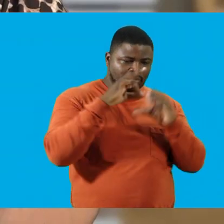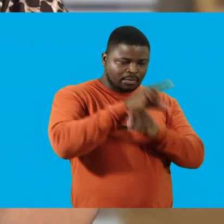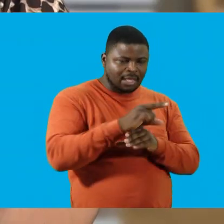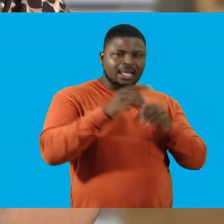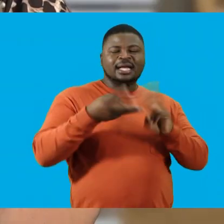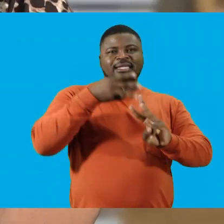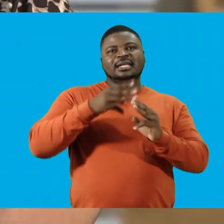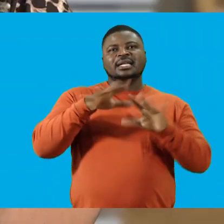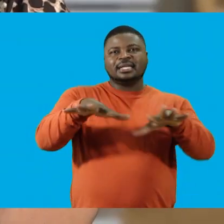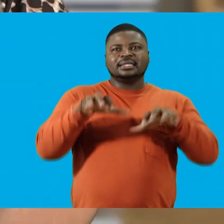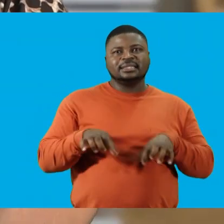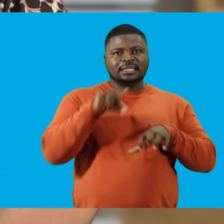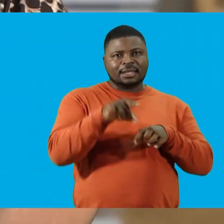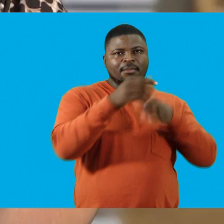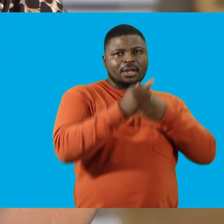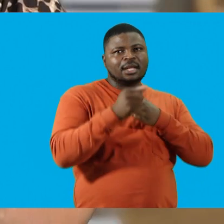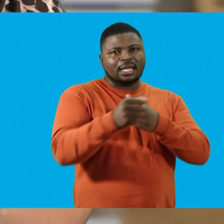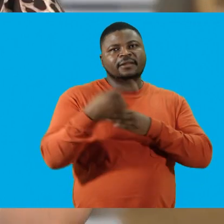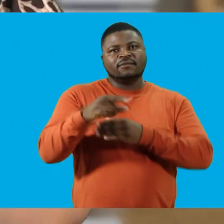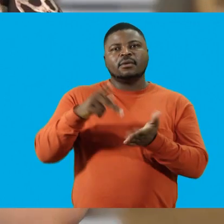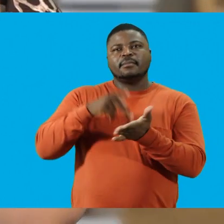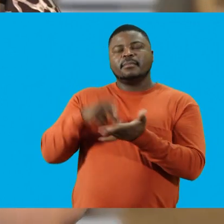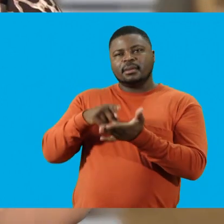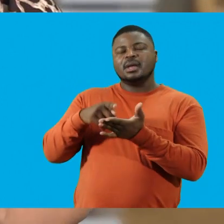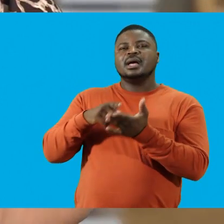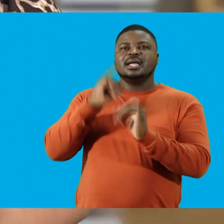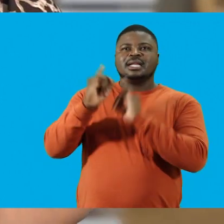11, and I am Miss Ninober Vermeulen.